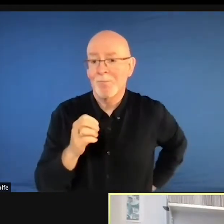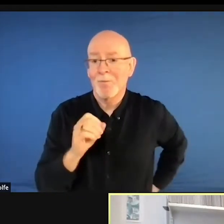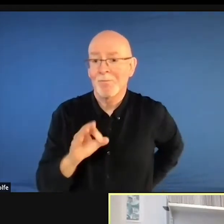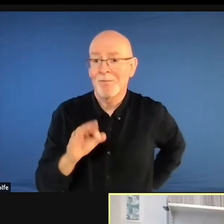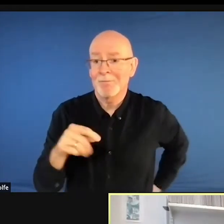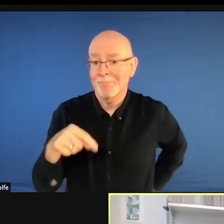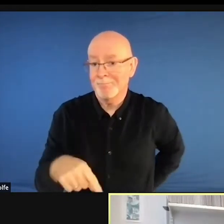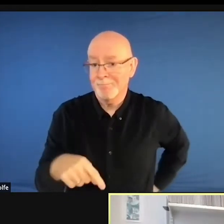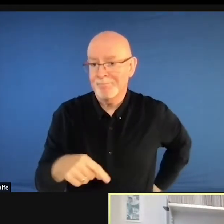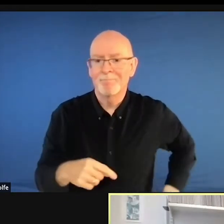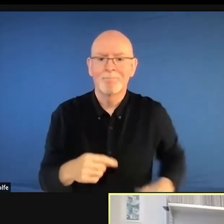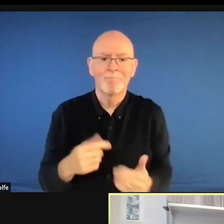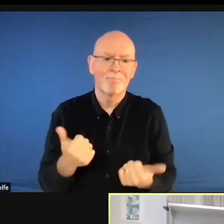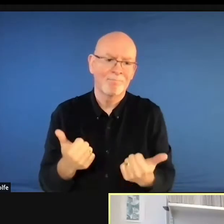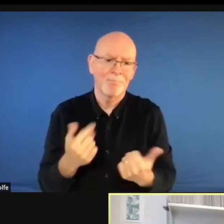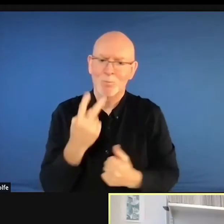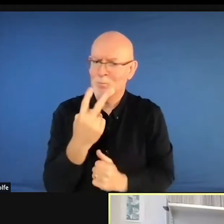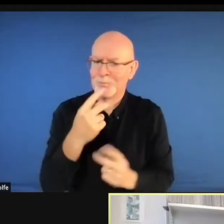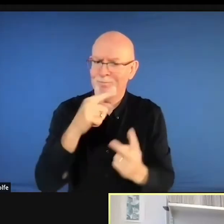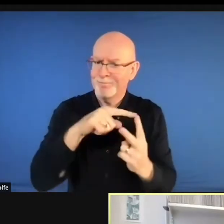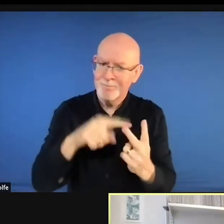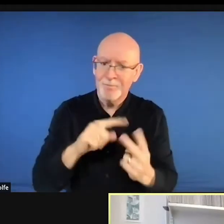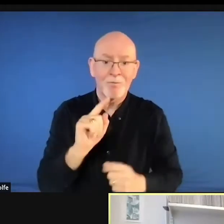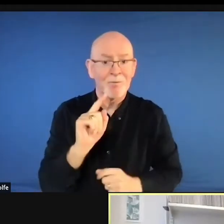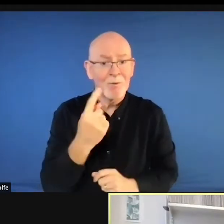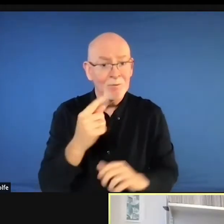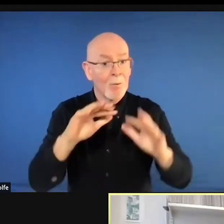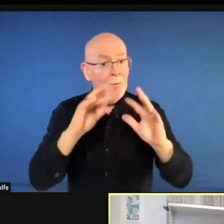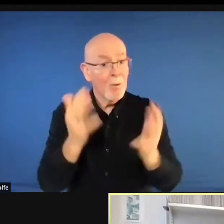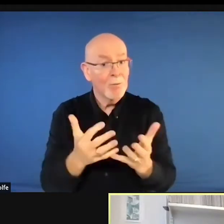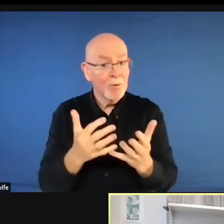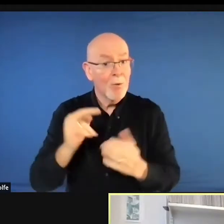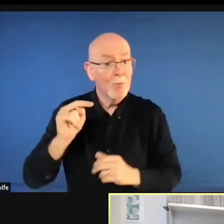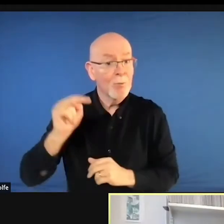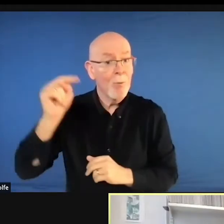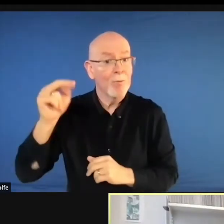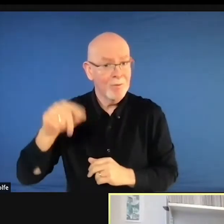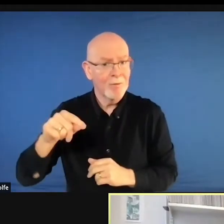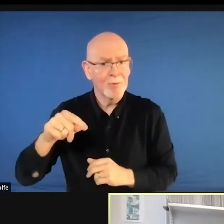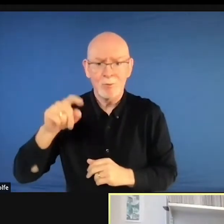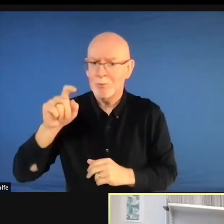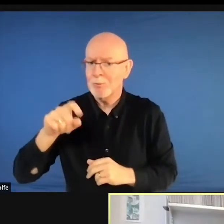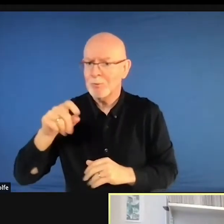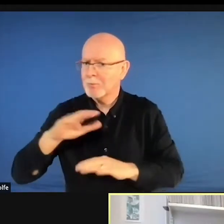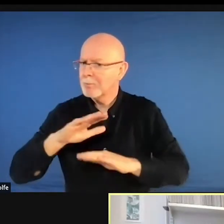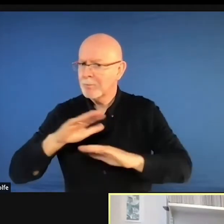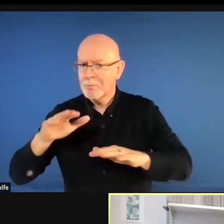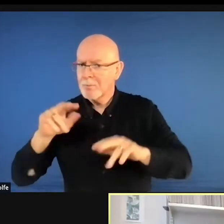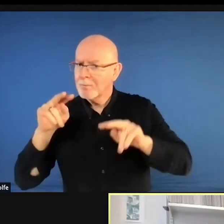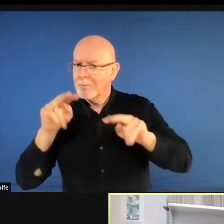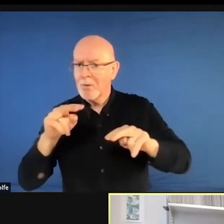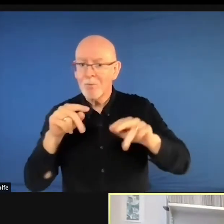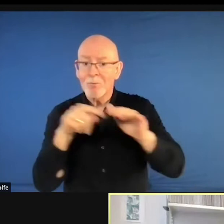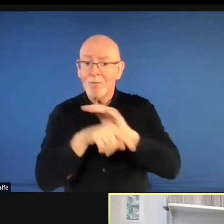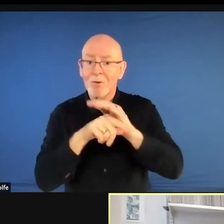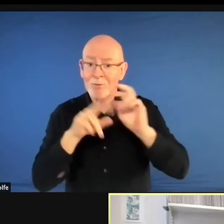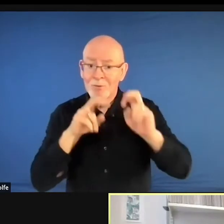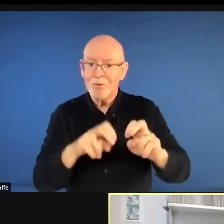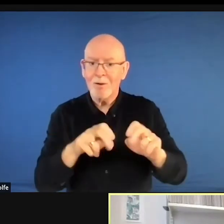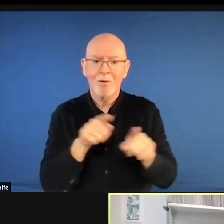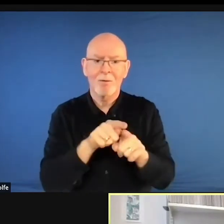of data. Now, consent is essential in all research, but more so here, where the